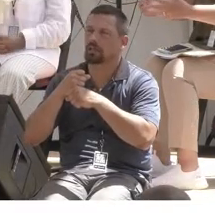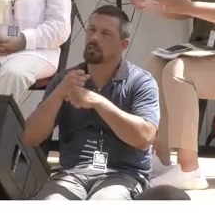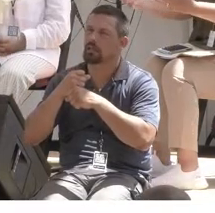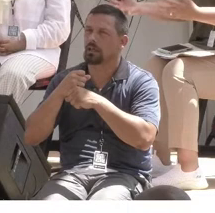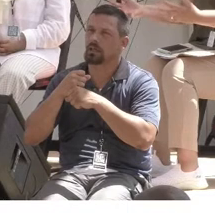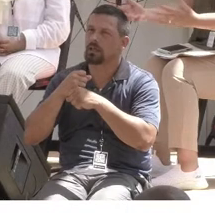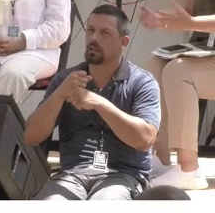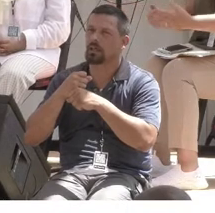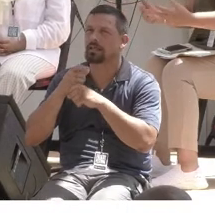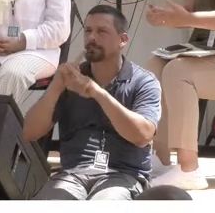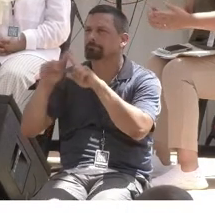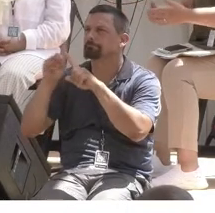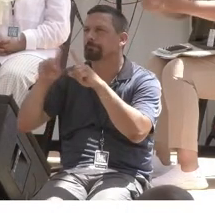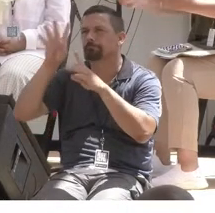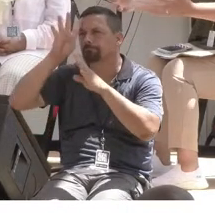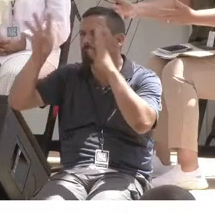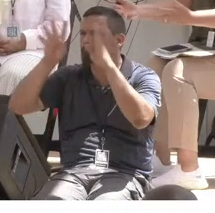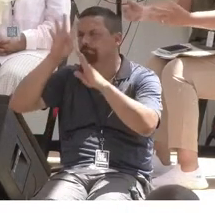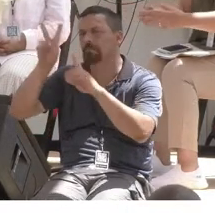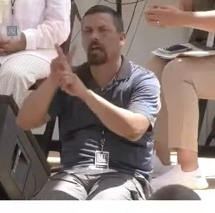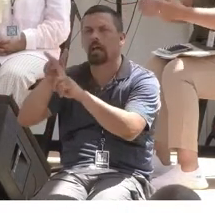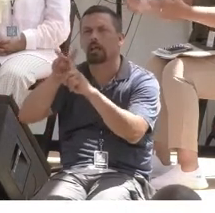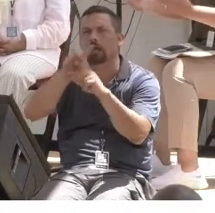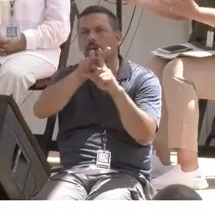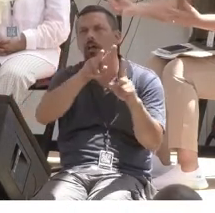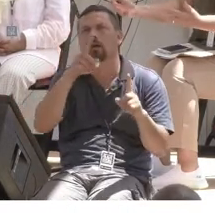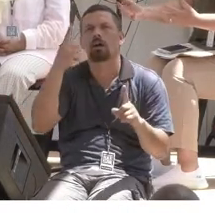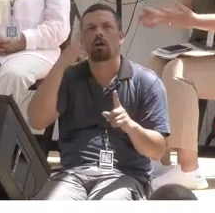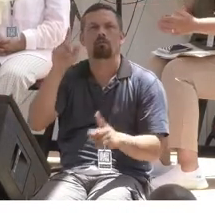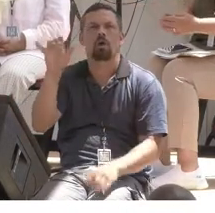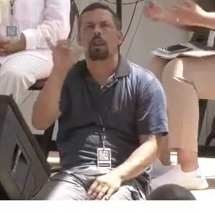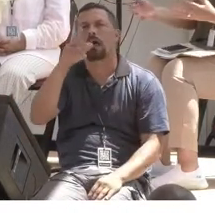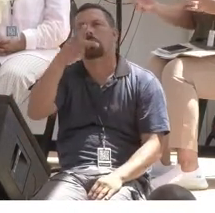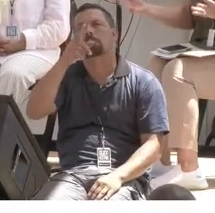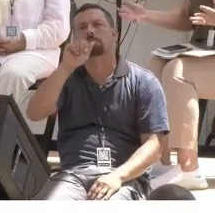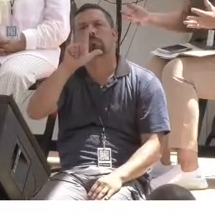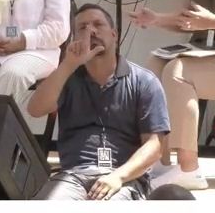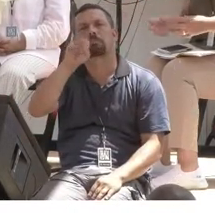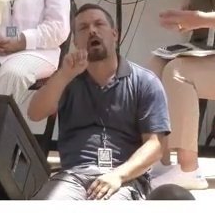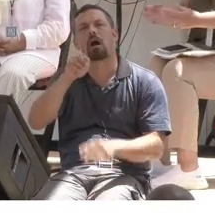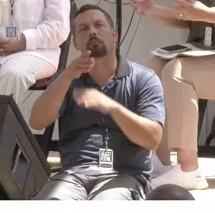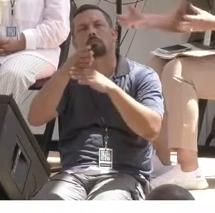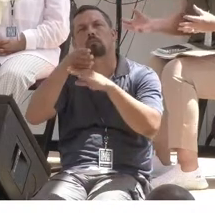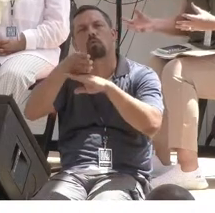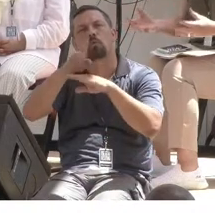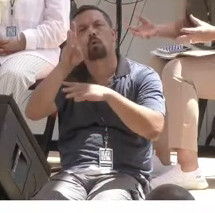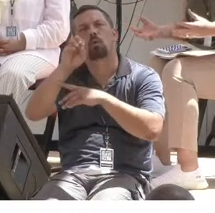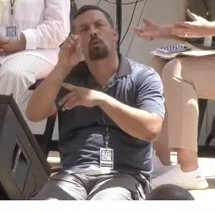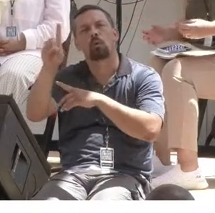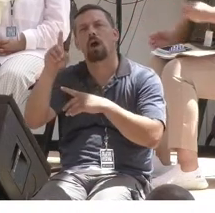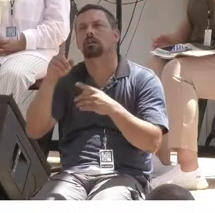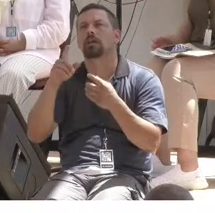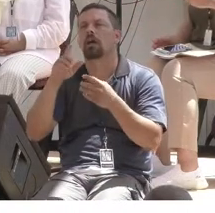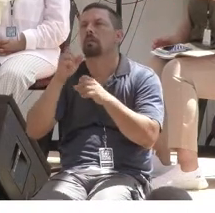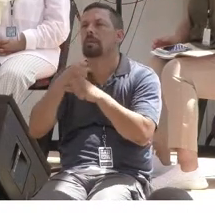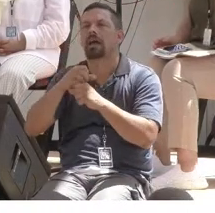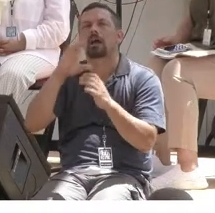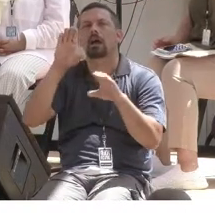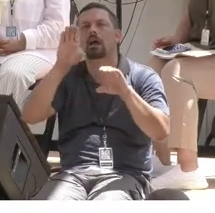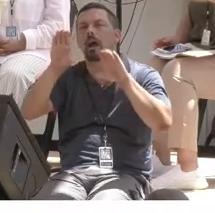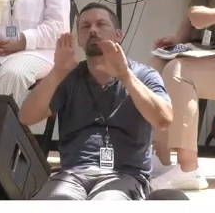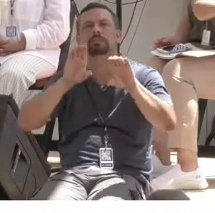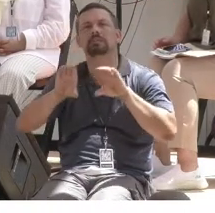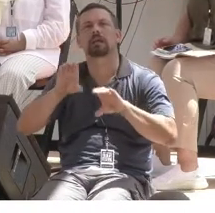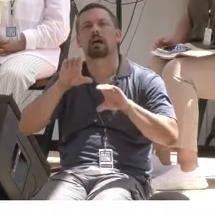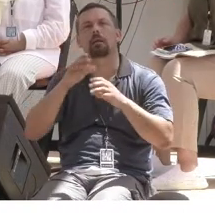innovative applications for arish, for palm wood. We've now developed a composite material from the